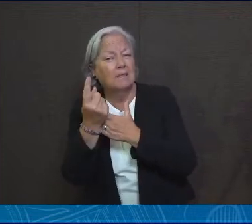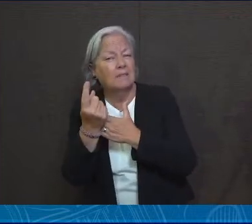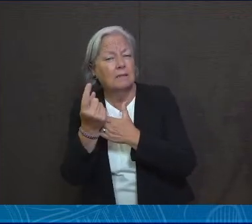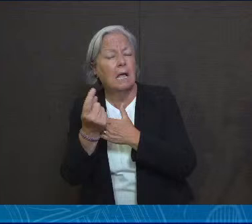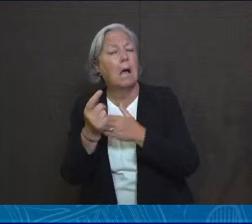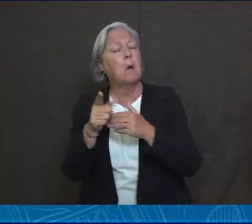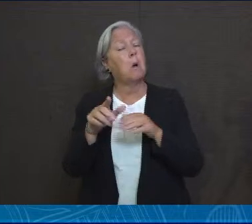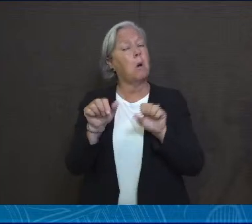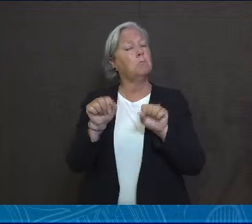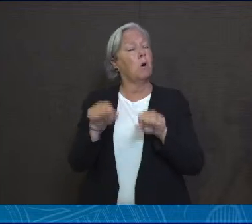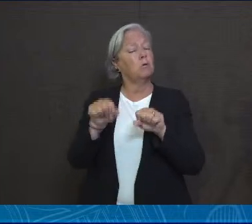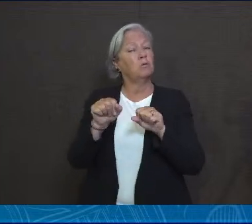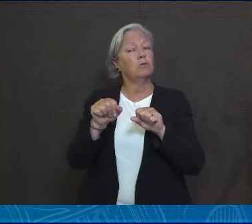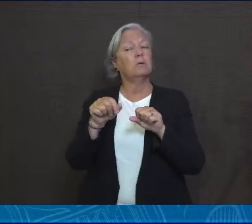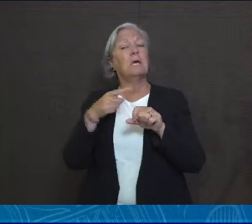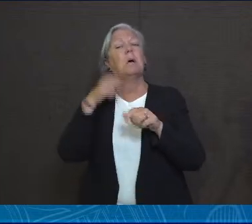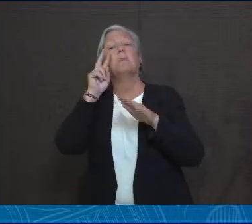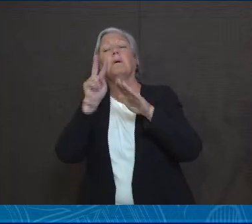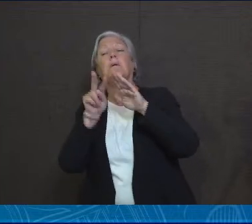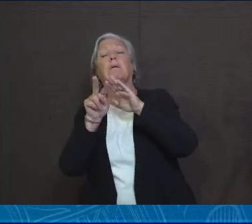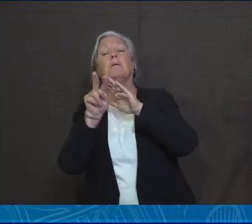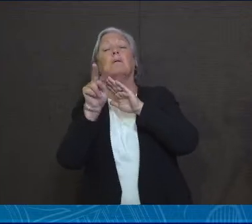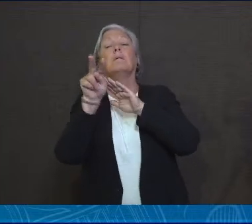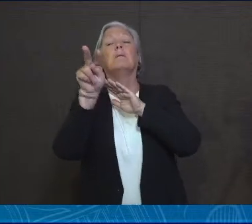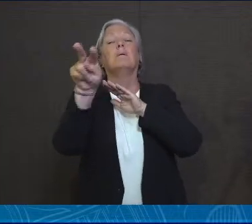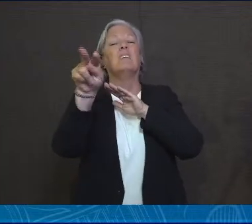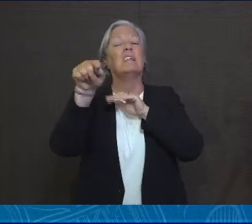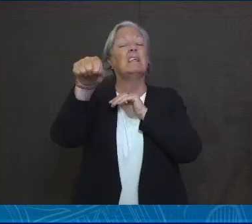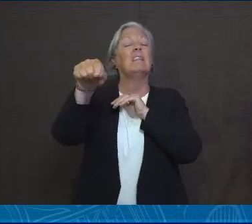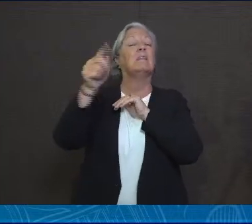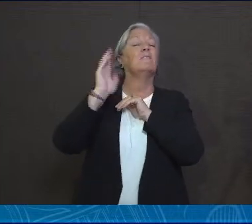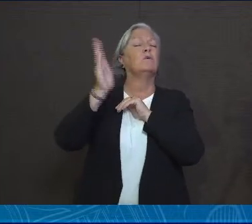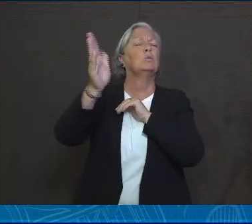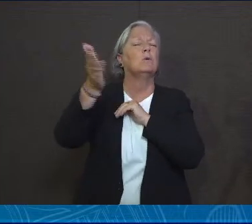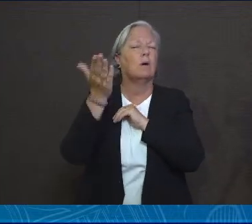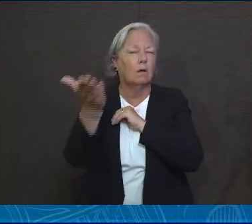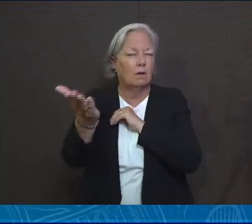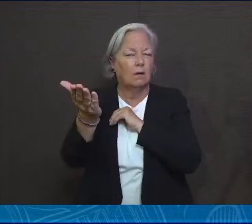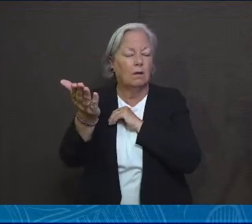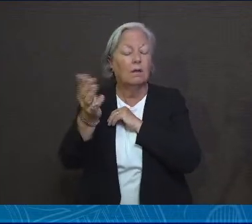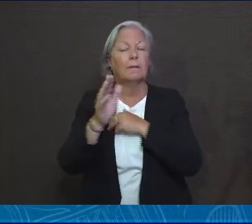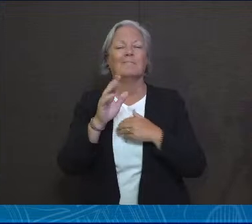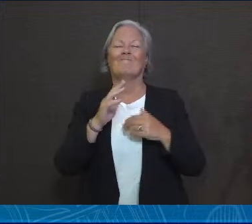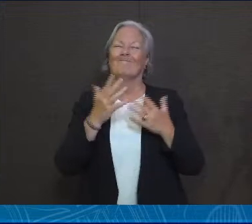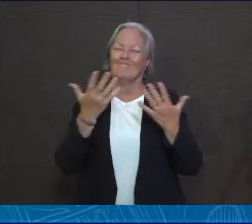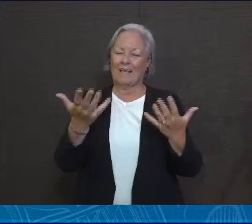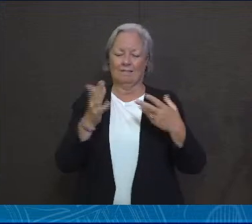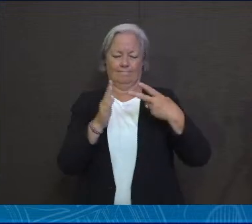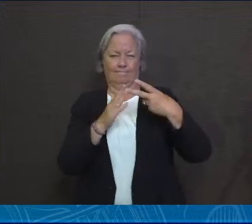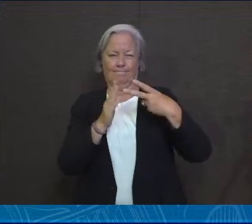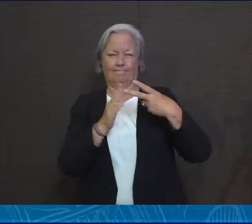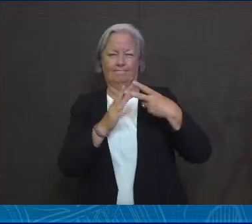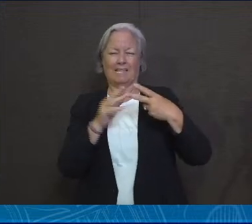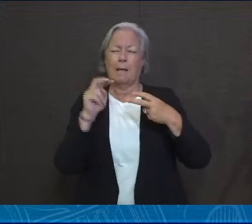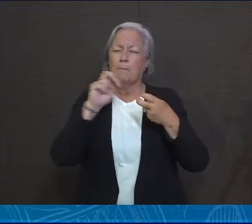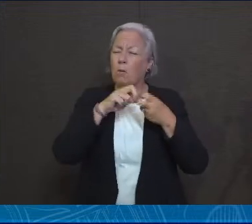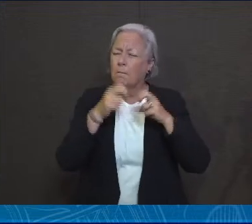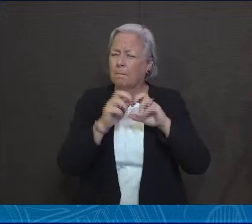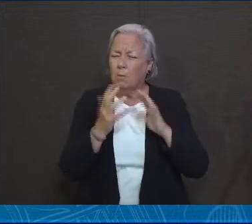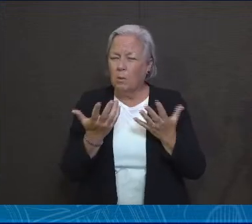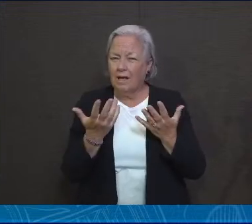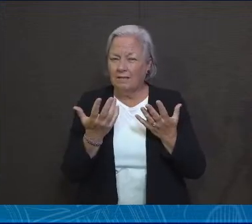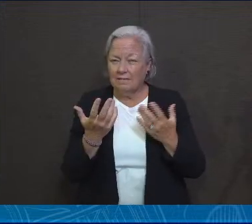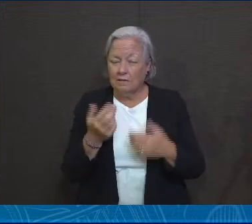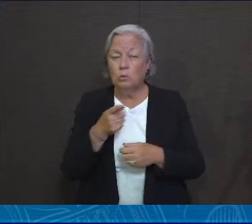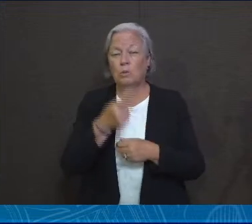possibilities of future disasters. But the second problem is, how does that